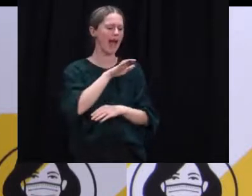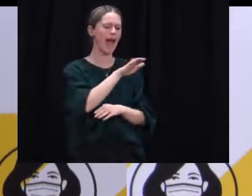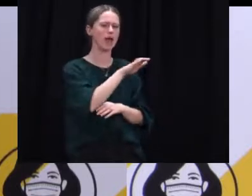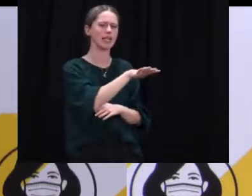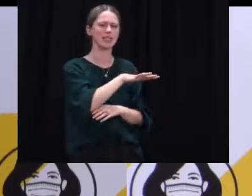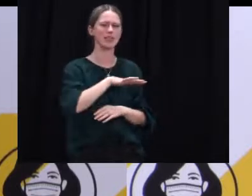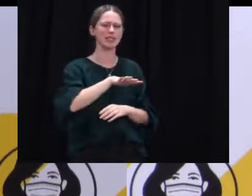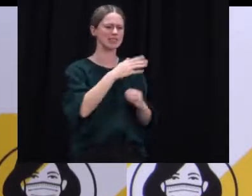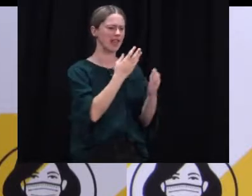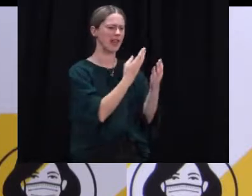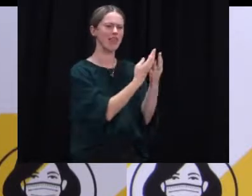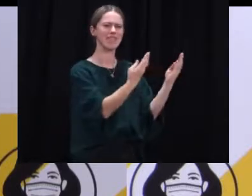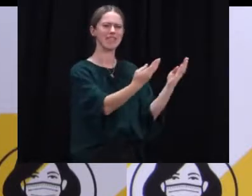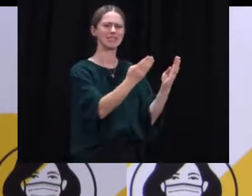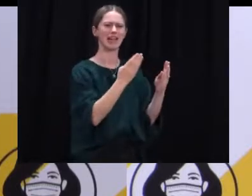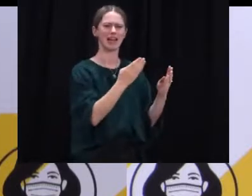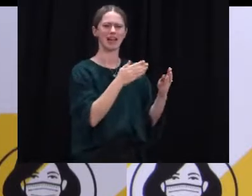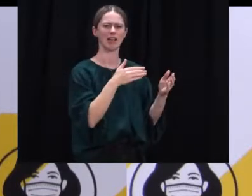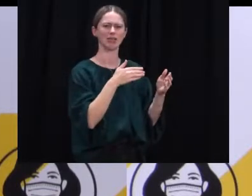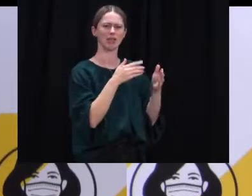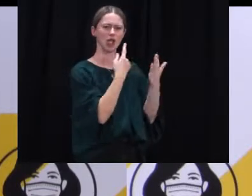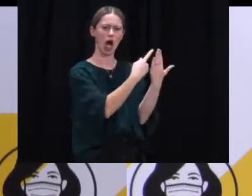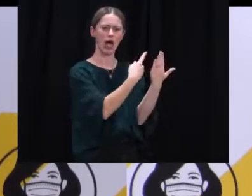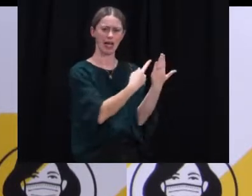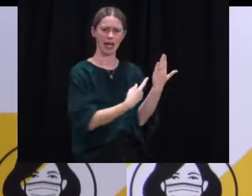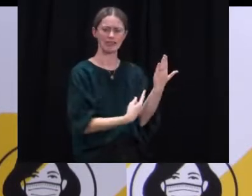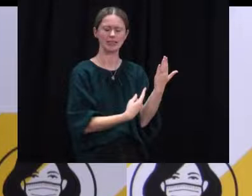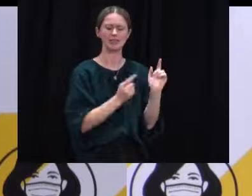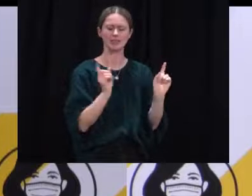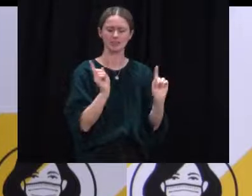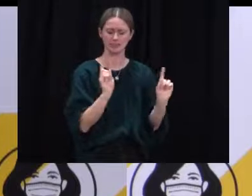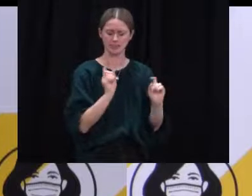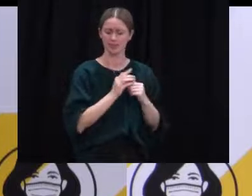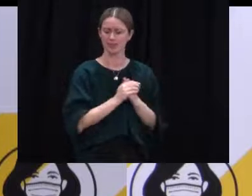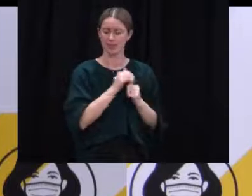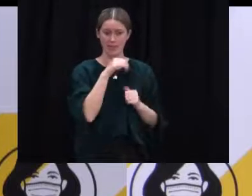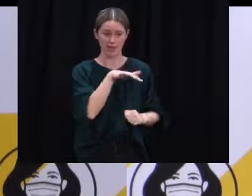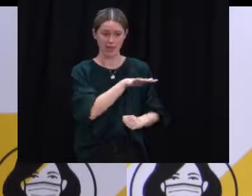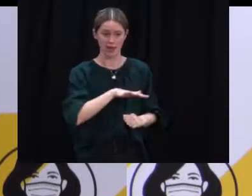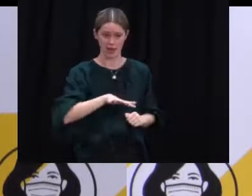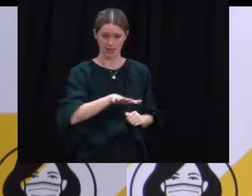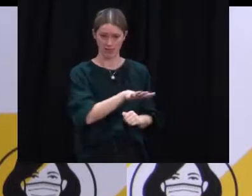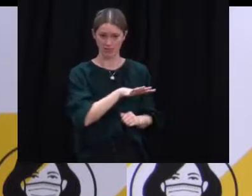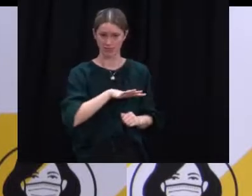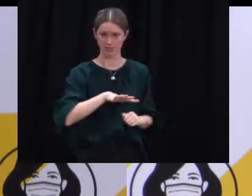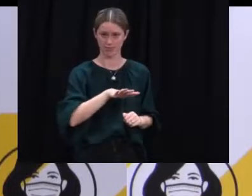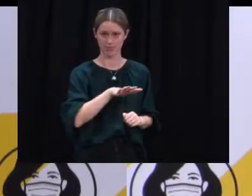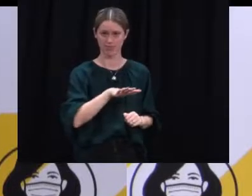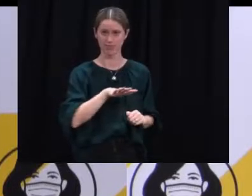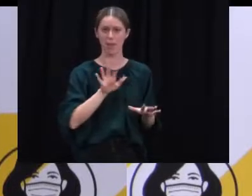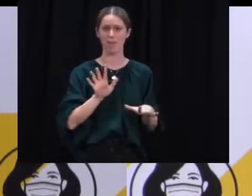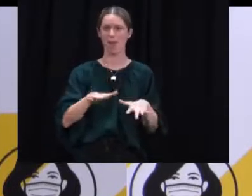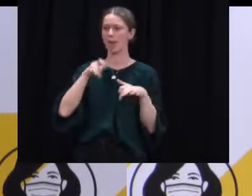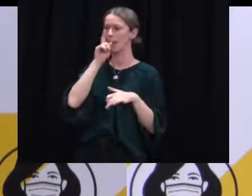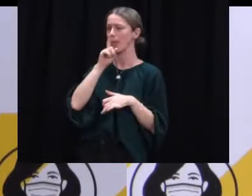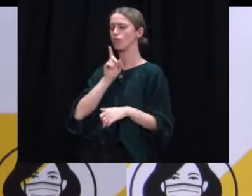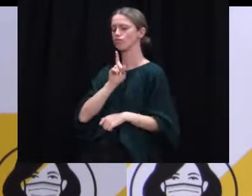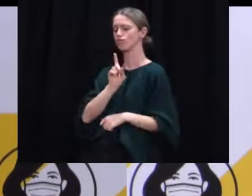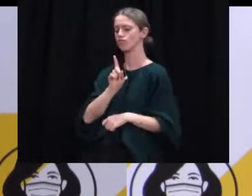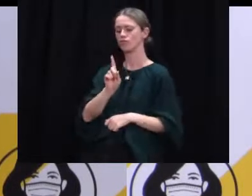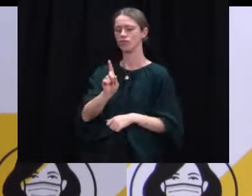So before anyone else went into that facility, that would be clear. In terms of outdoor spaces, the fencing guidance for managed